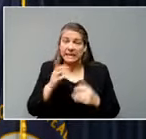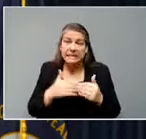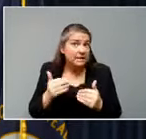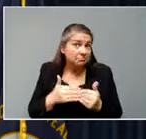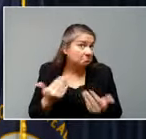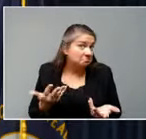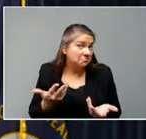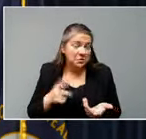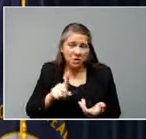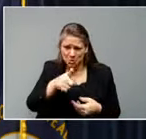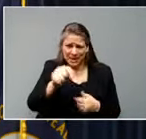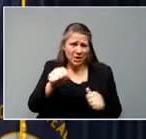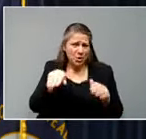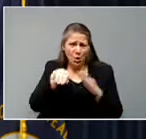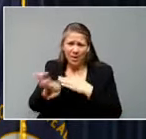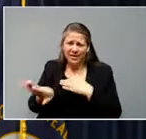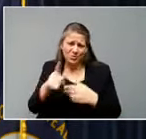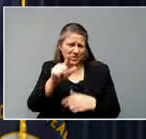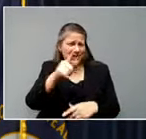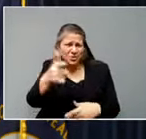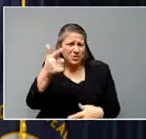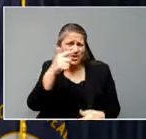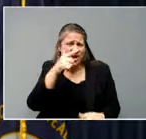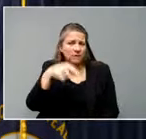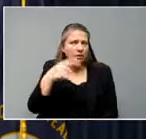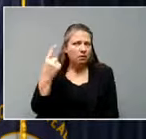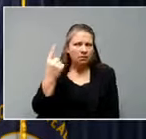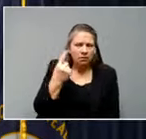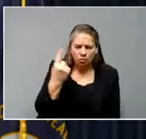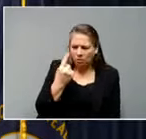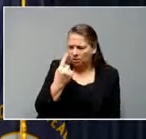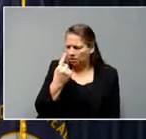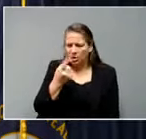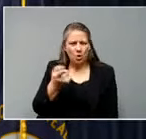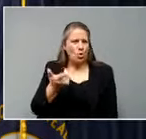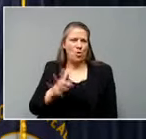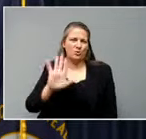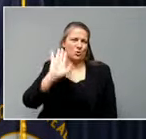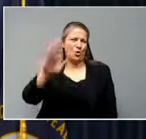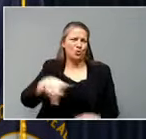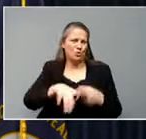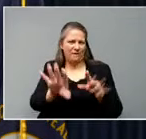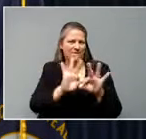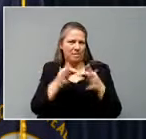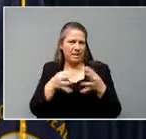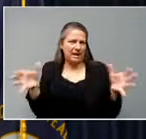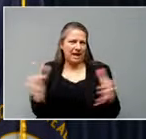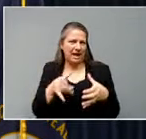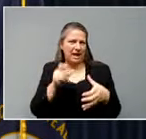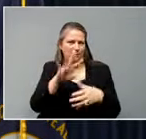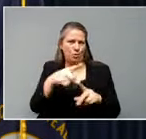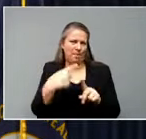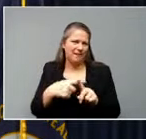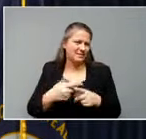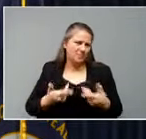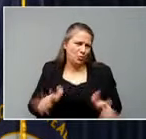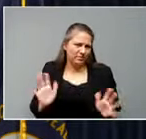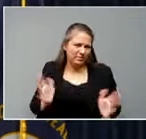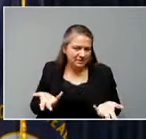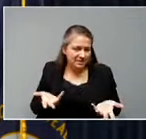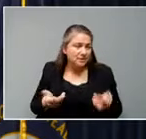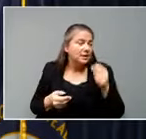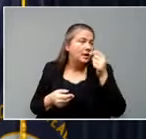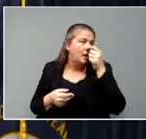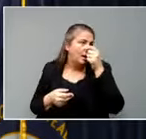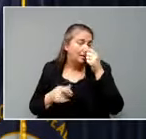you know, right? You never want to go to a family gathering if you were positive. And then folks that when